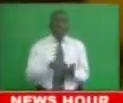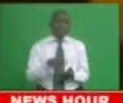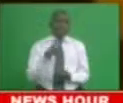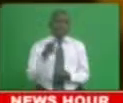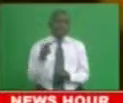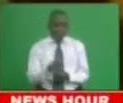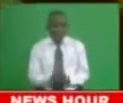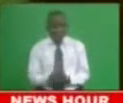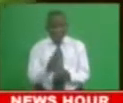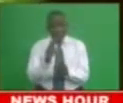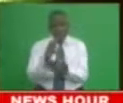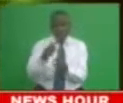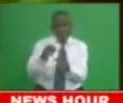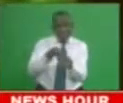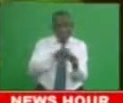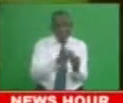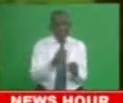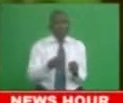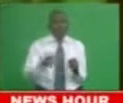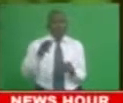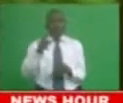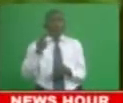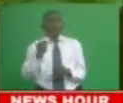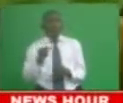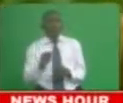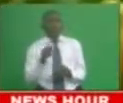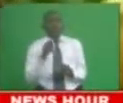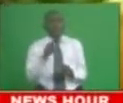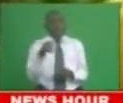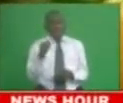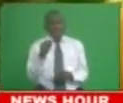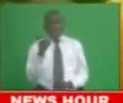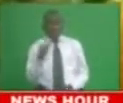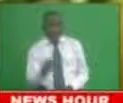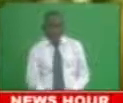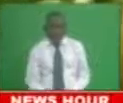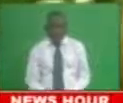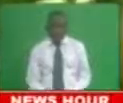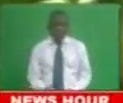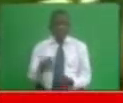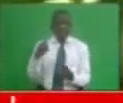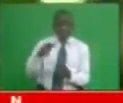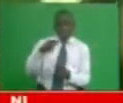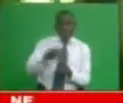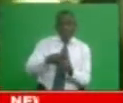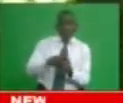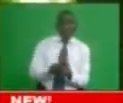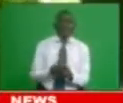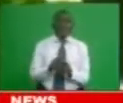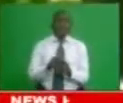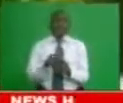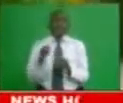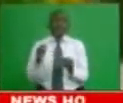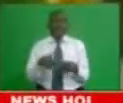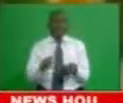tons. Production hit a record 1 million metric tons in the 2010-2011 crop season. Since this milestone, there has